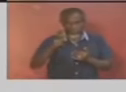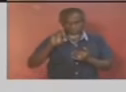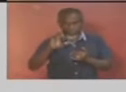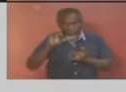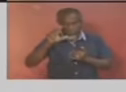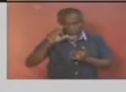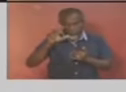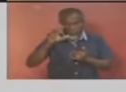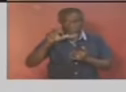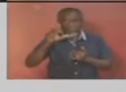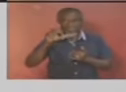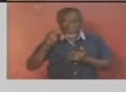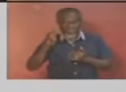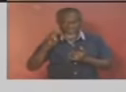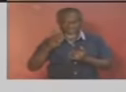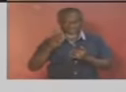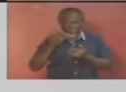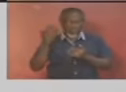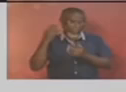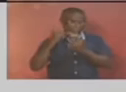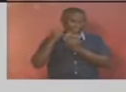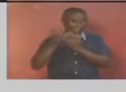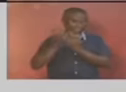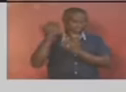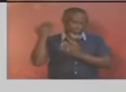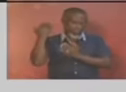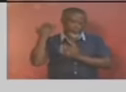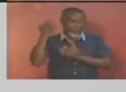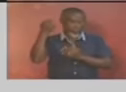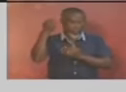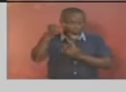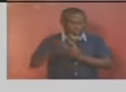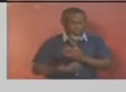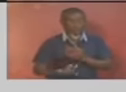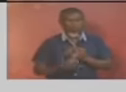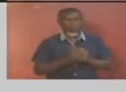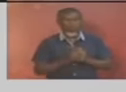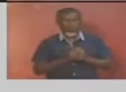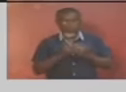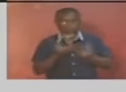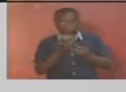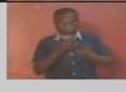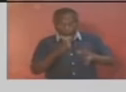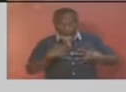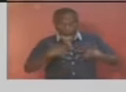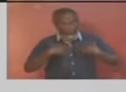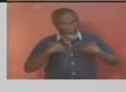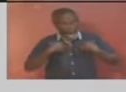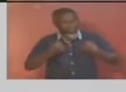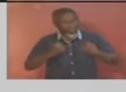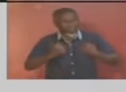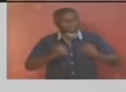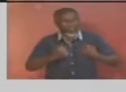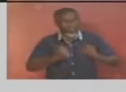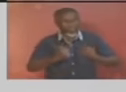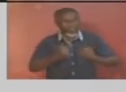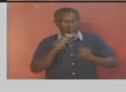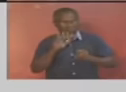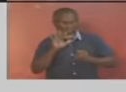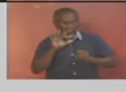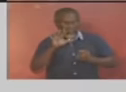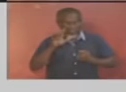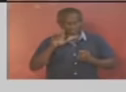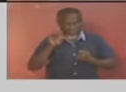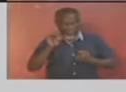7,736 since March 12, 2020 to present. Our total recovered patients are now 7,508, active